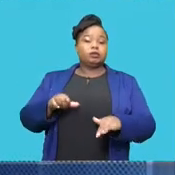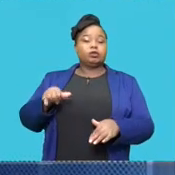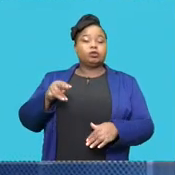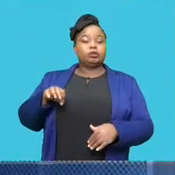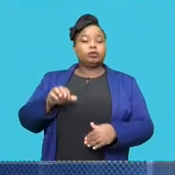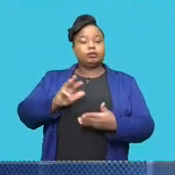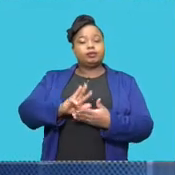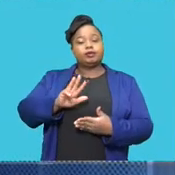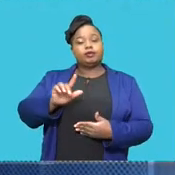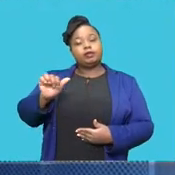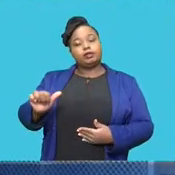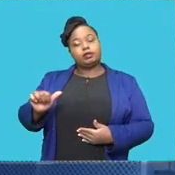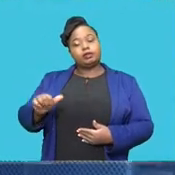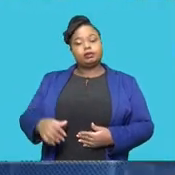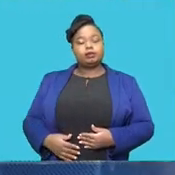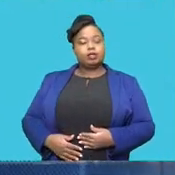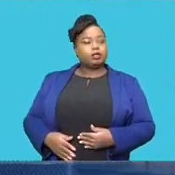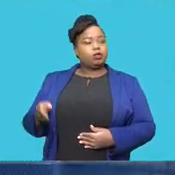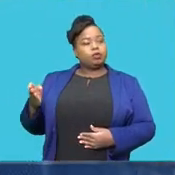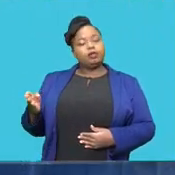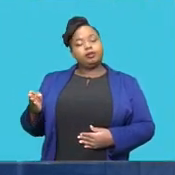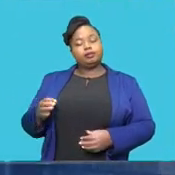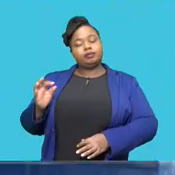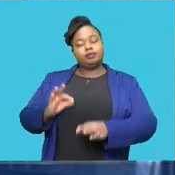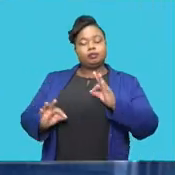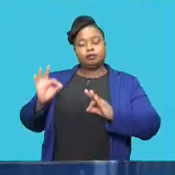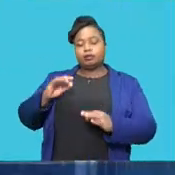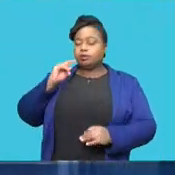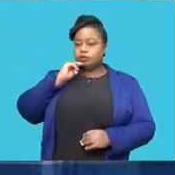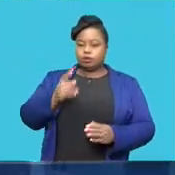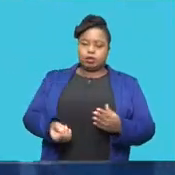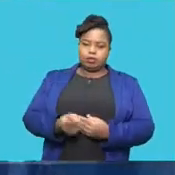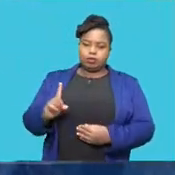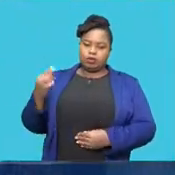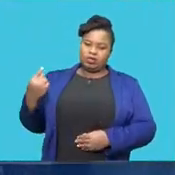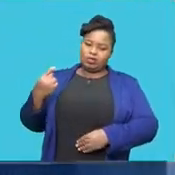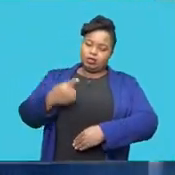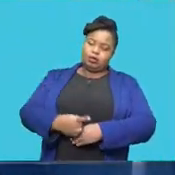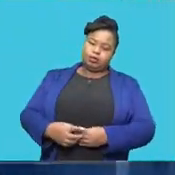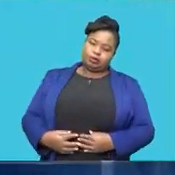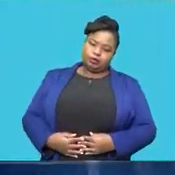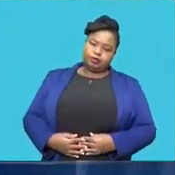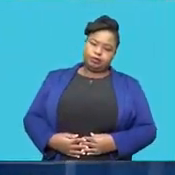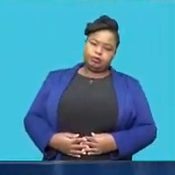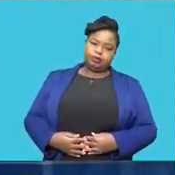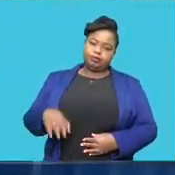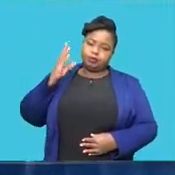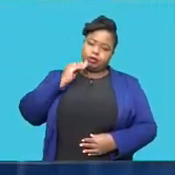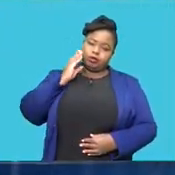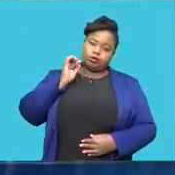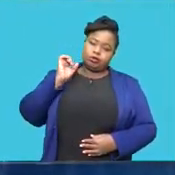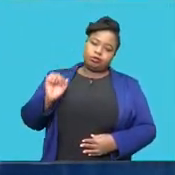June 1976. For now, he's just going to give us a brief description of what really happened on that day and just, you know, his experience throughout the